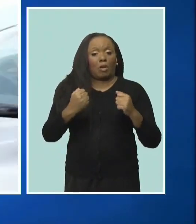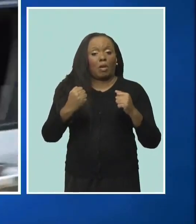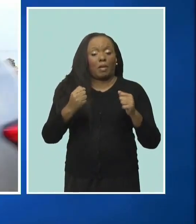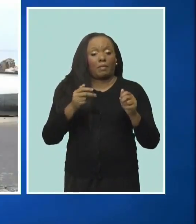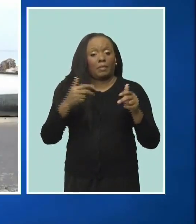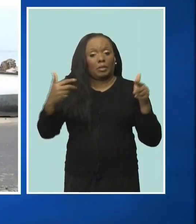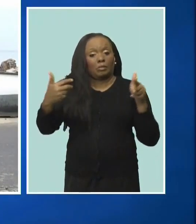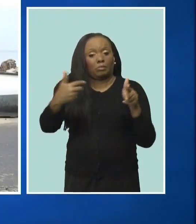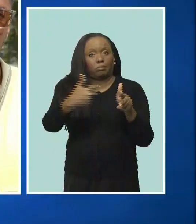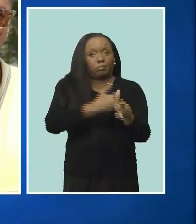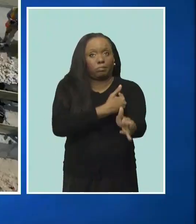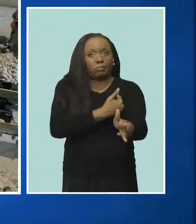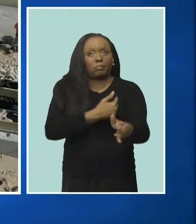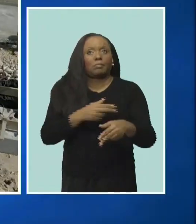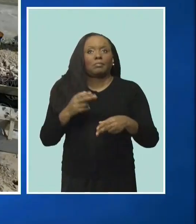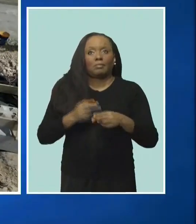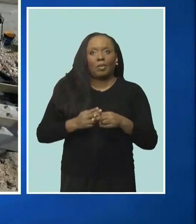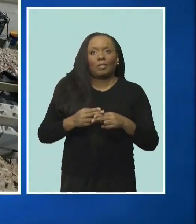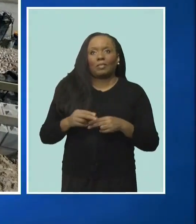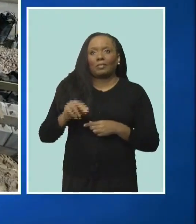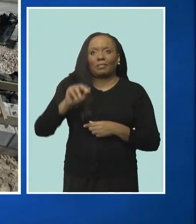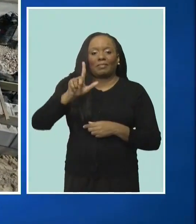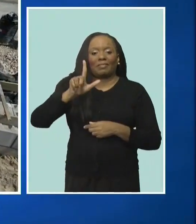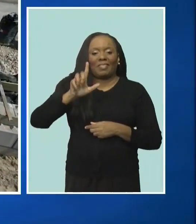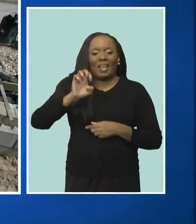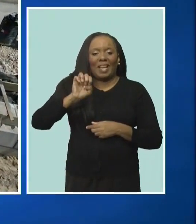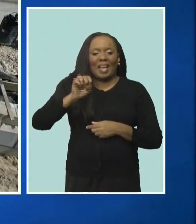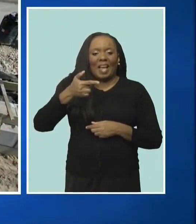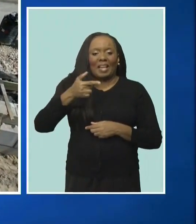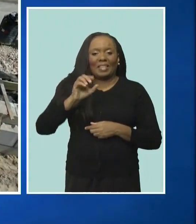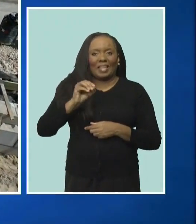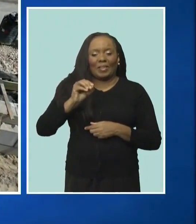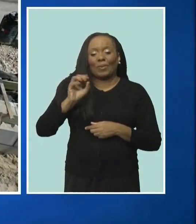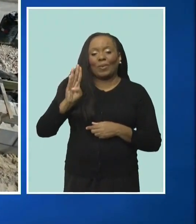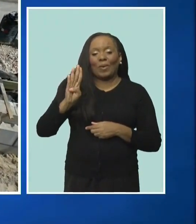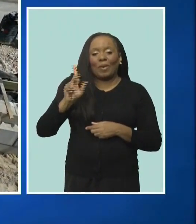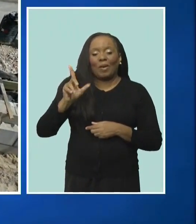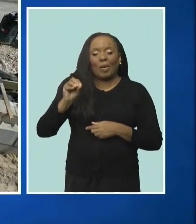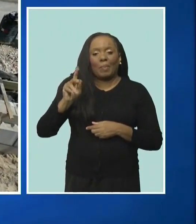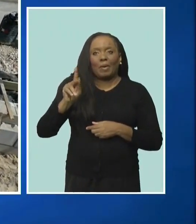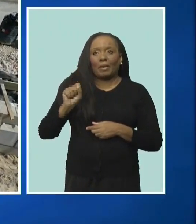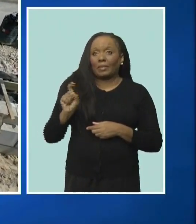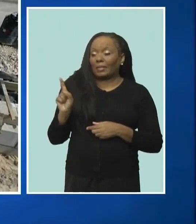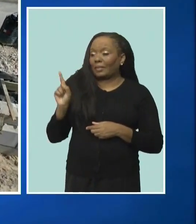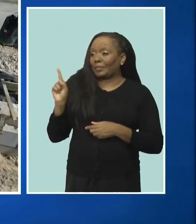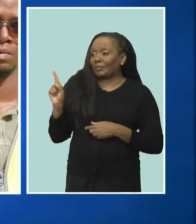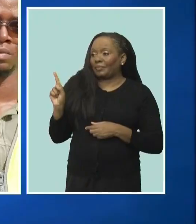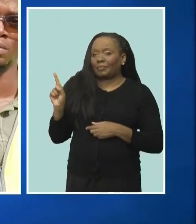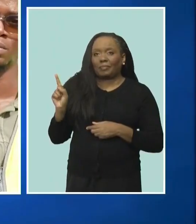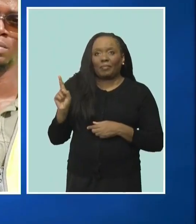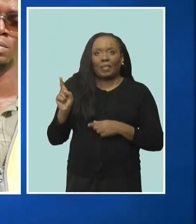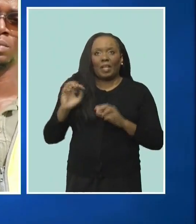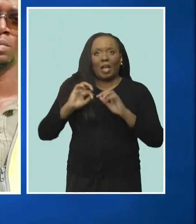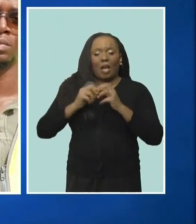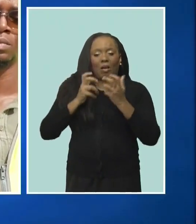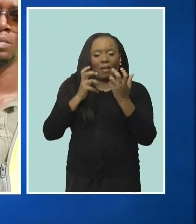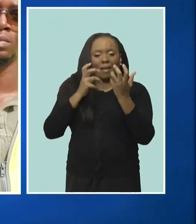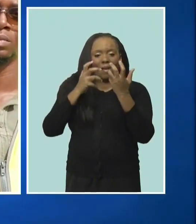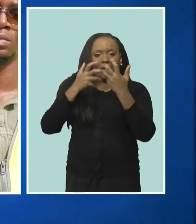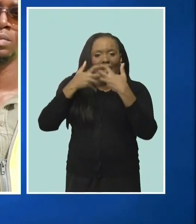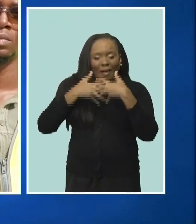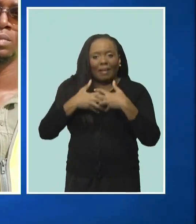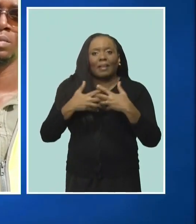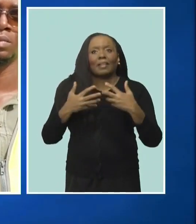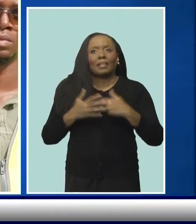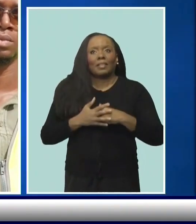would see the Lego blocks above the surface. We've used the Lego blocks, for instance, at Vaughan's Road as well. But in this particular case,